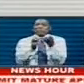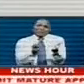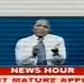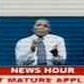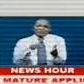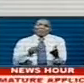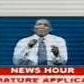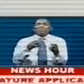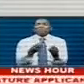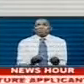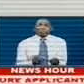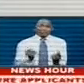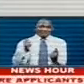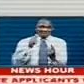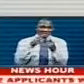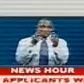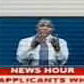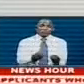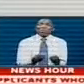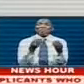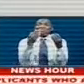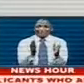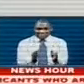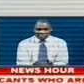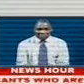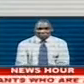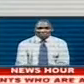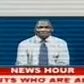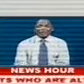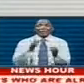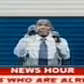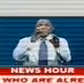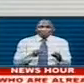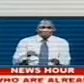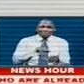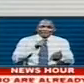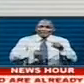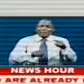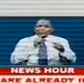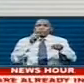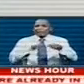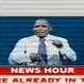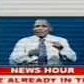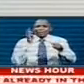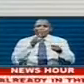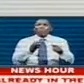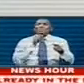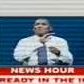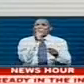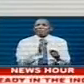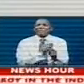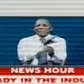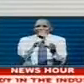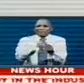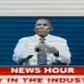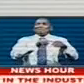to be resolved. And until the unresolved issues are settled, teachers cannot and will not be